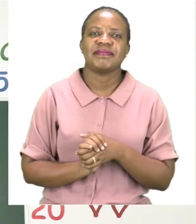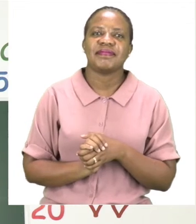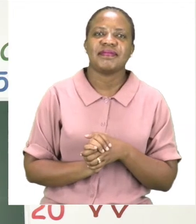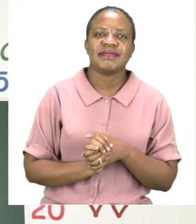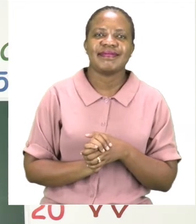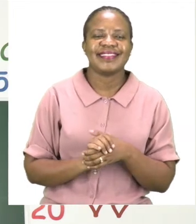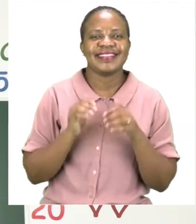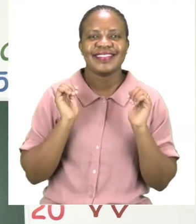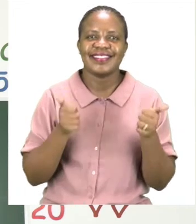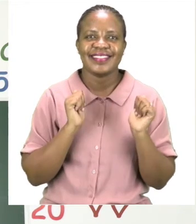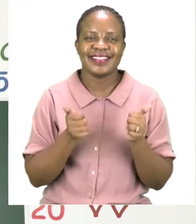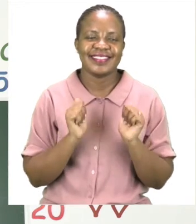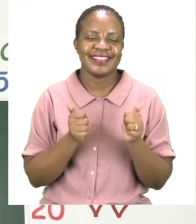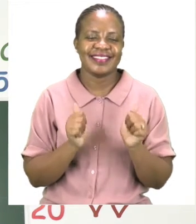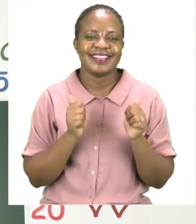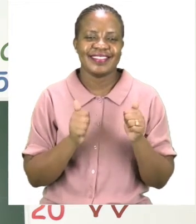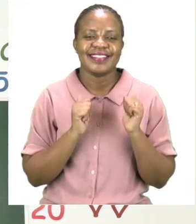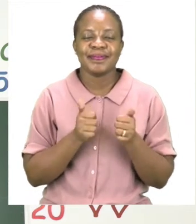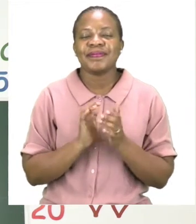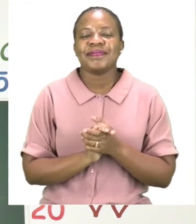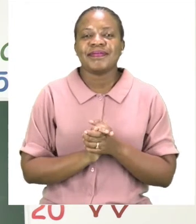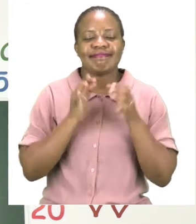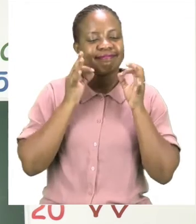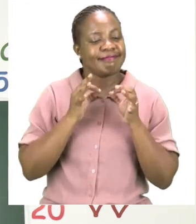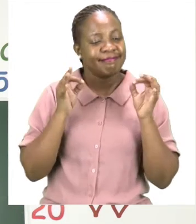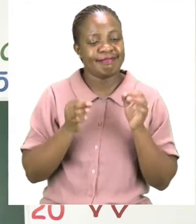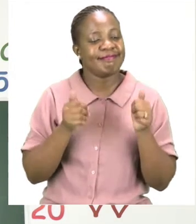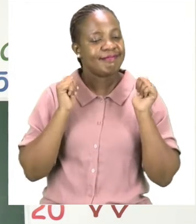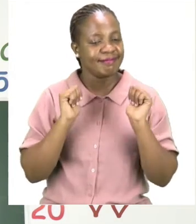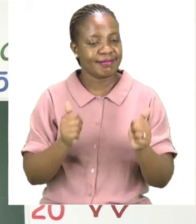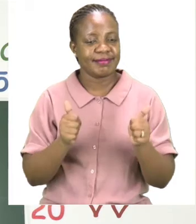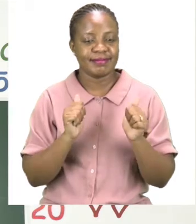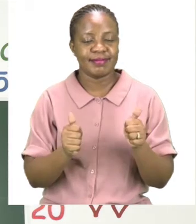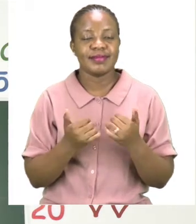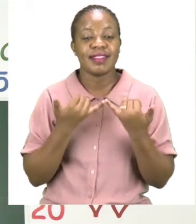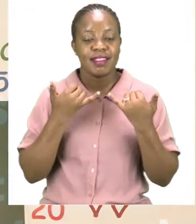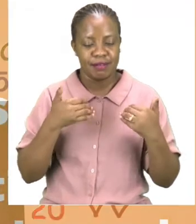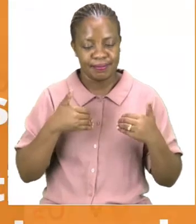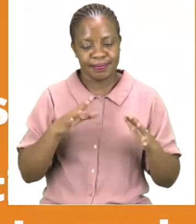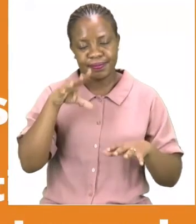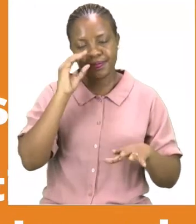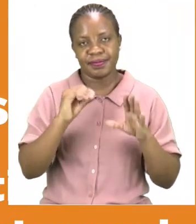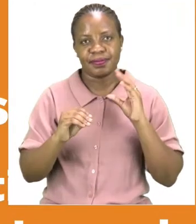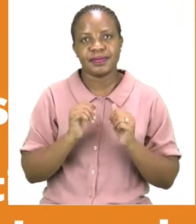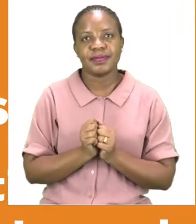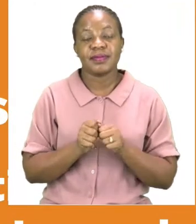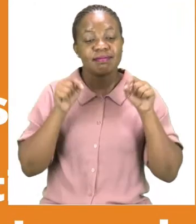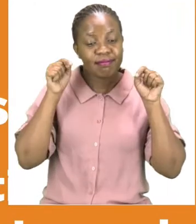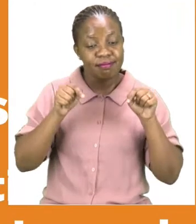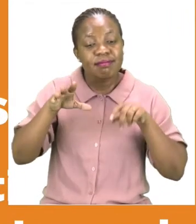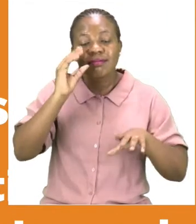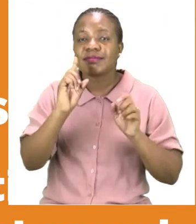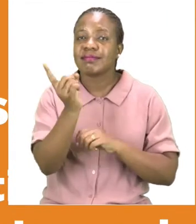away. Yay! Good job, everyone. Now we are ready. For today's